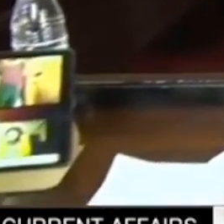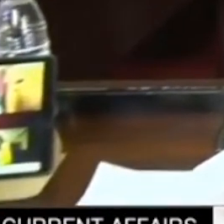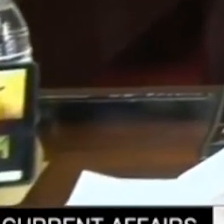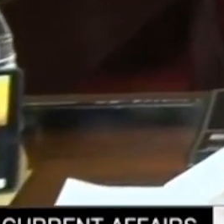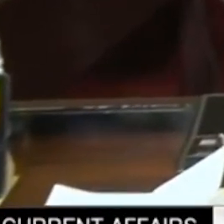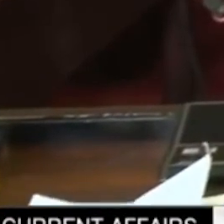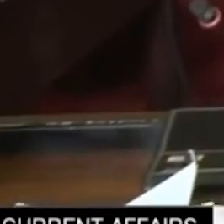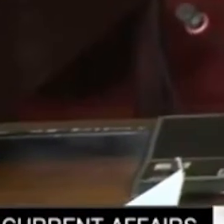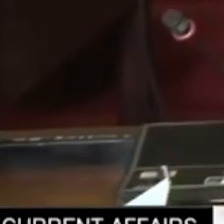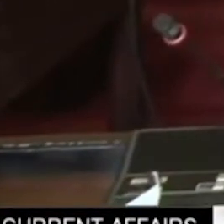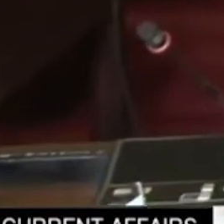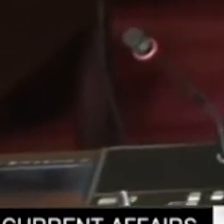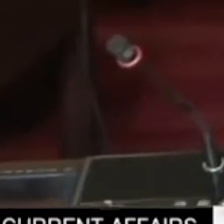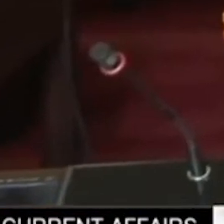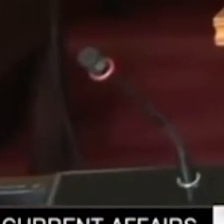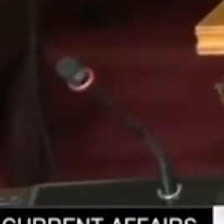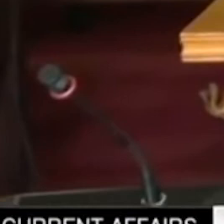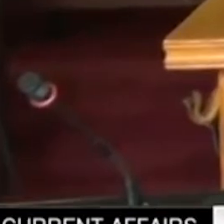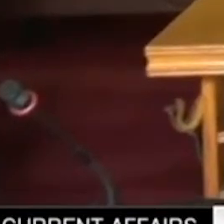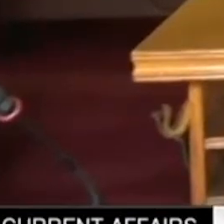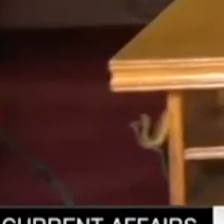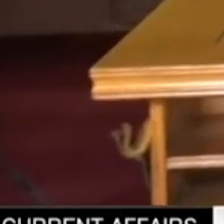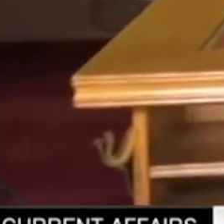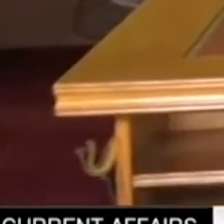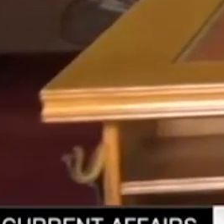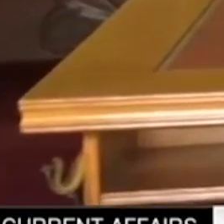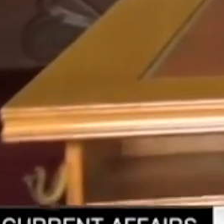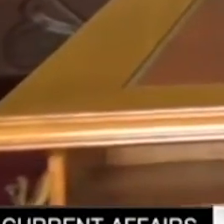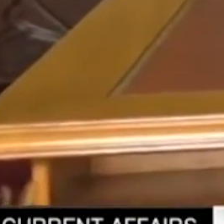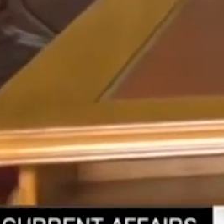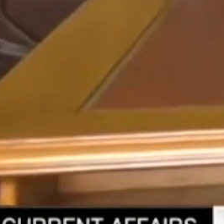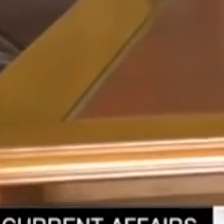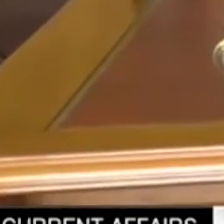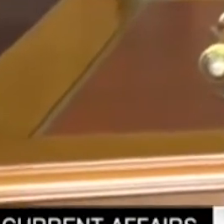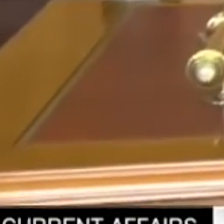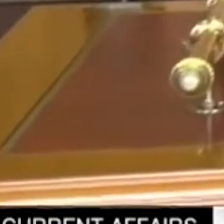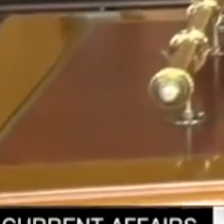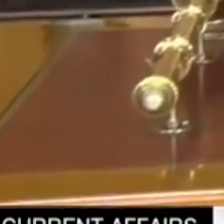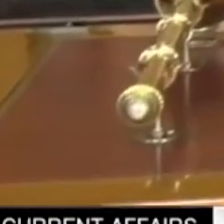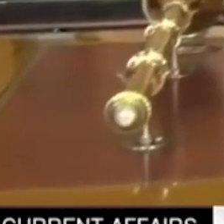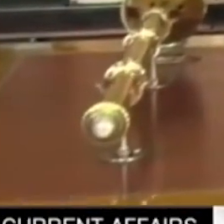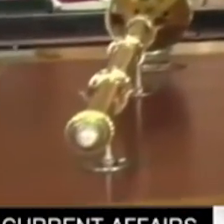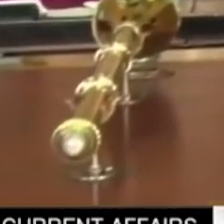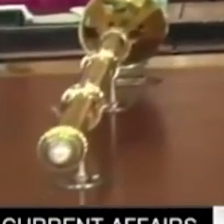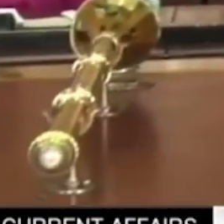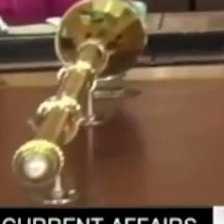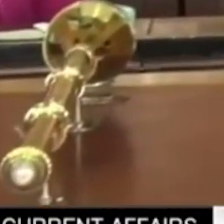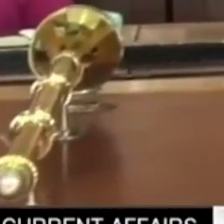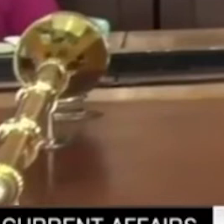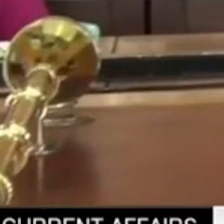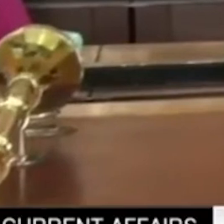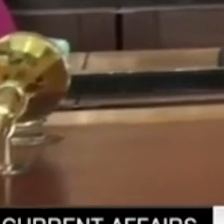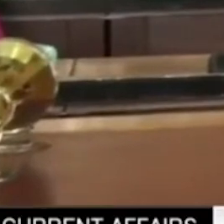The estimated overall operational budget, excluding purchase of vaccines for